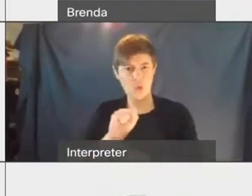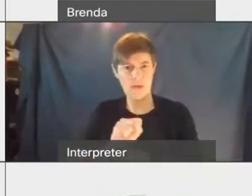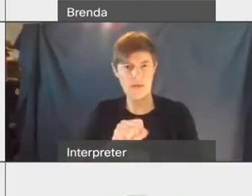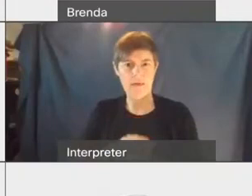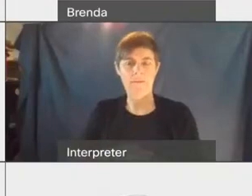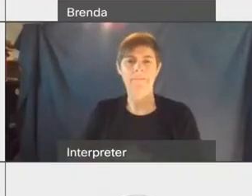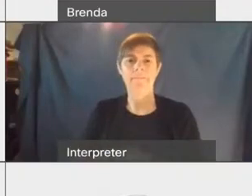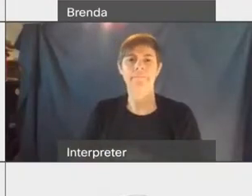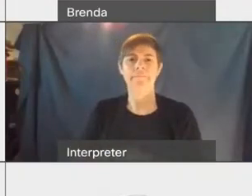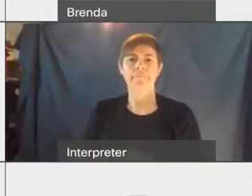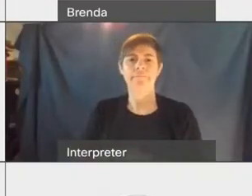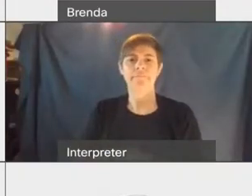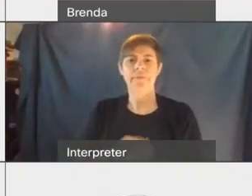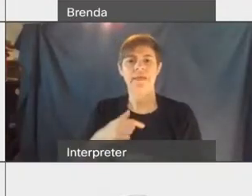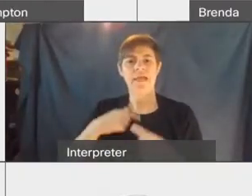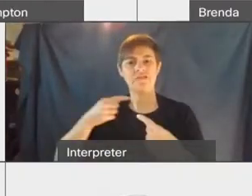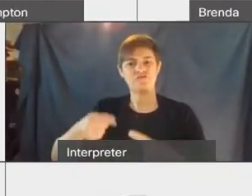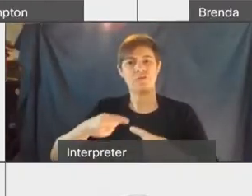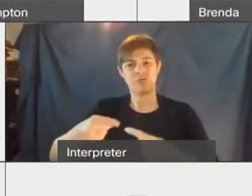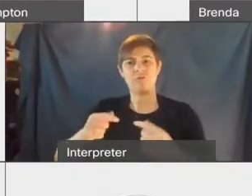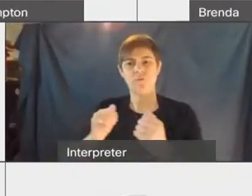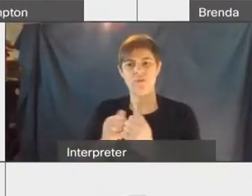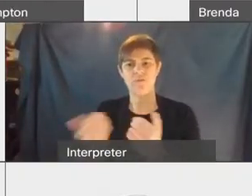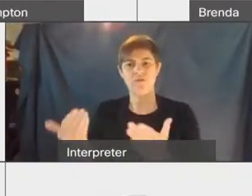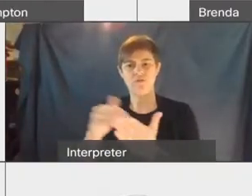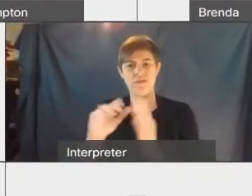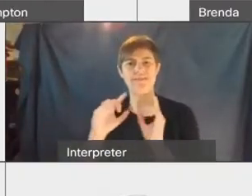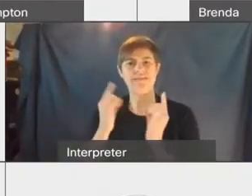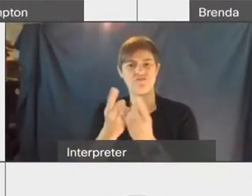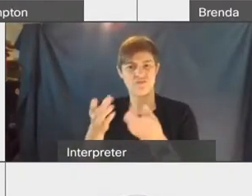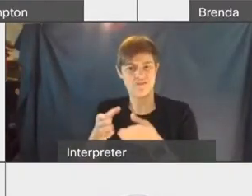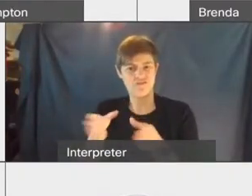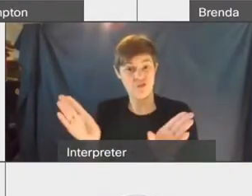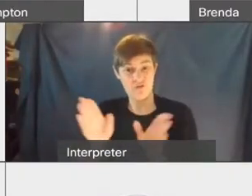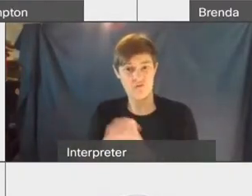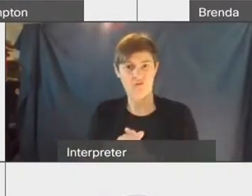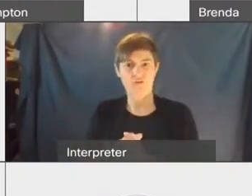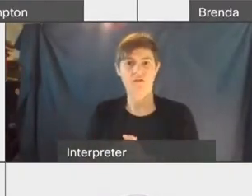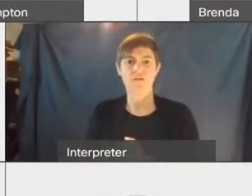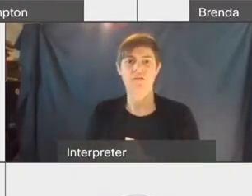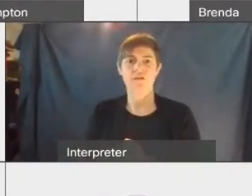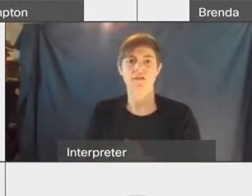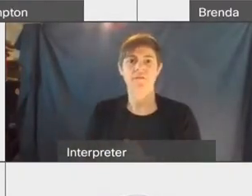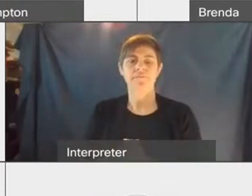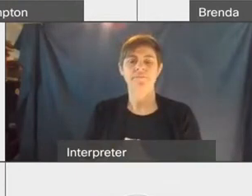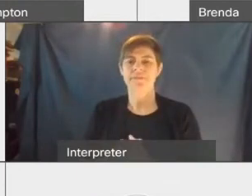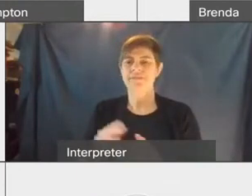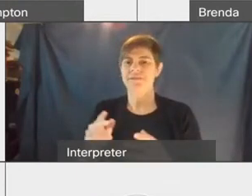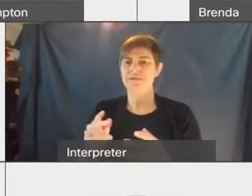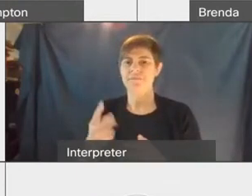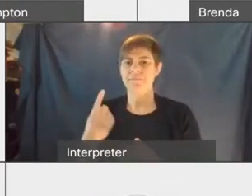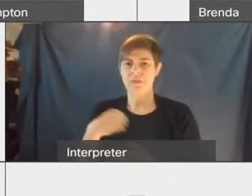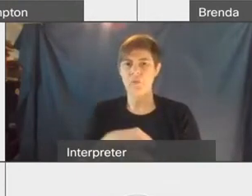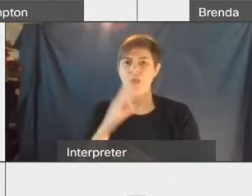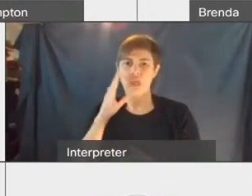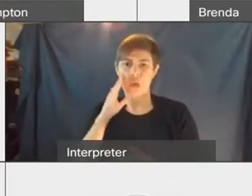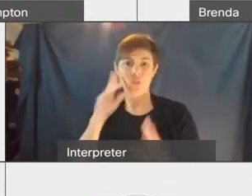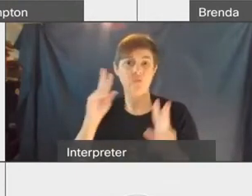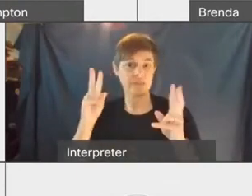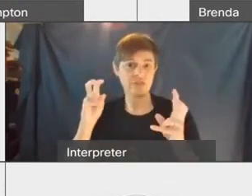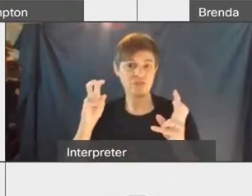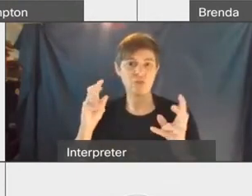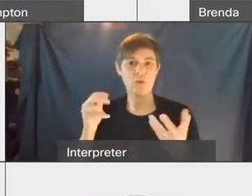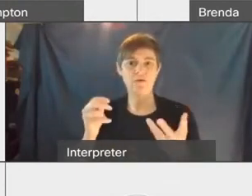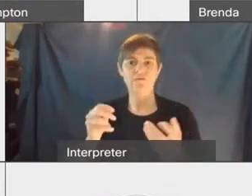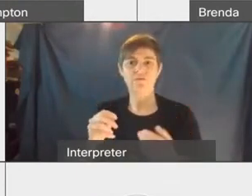topic, redistricting in general, census data, it's very number heavy. It's, I mean, we all know the issues with gerrymandering. I don't want to stand here and talk